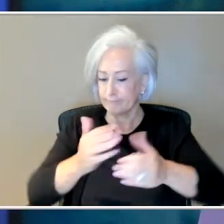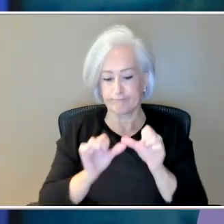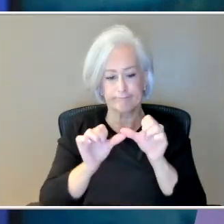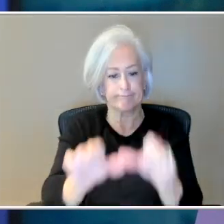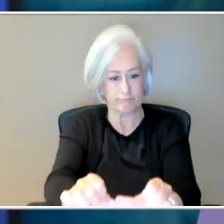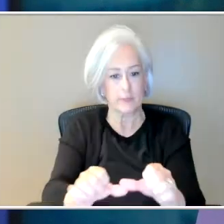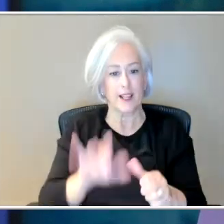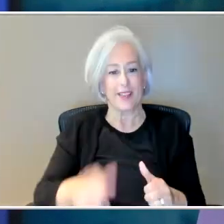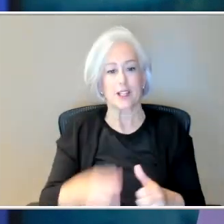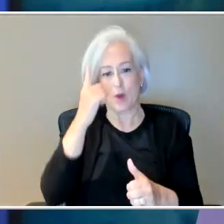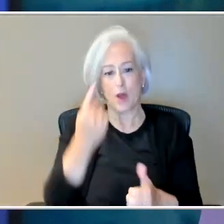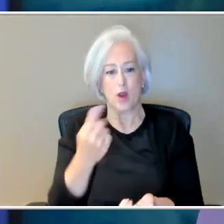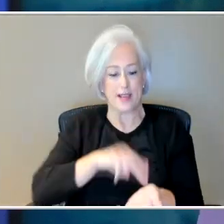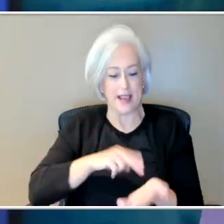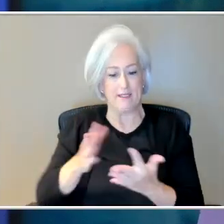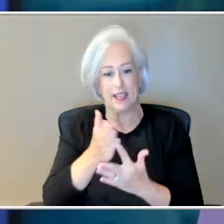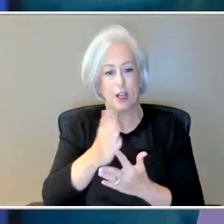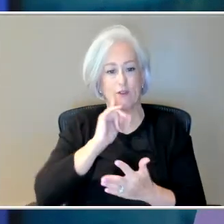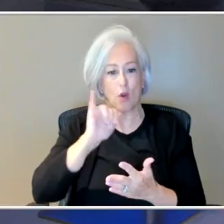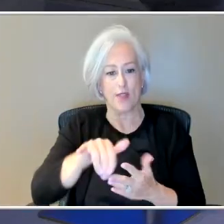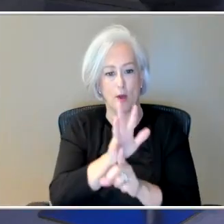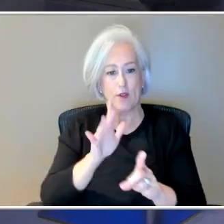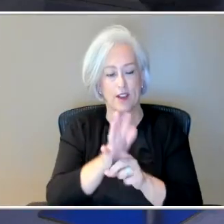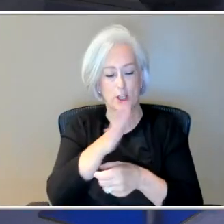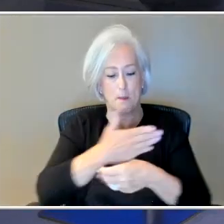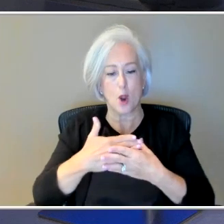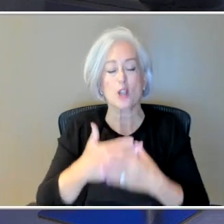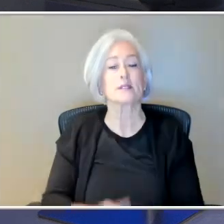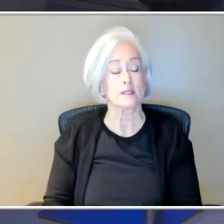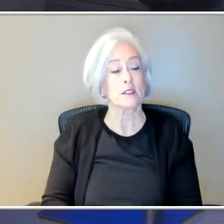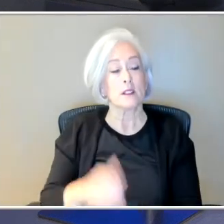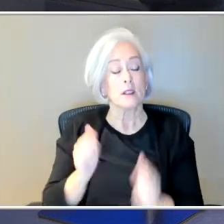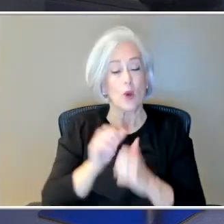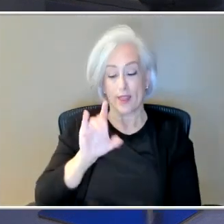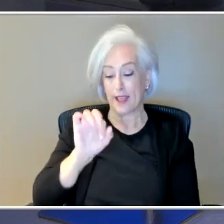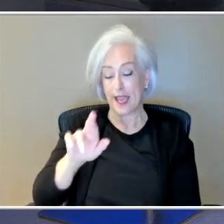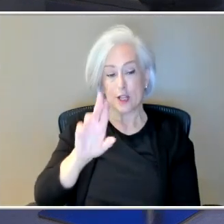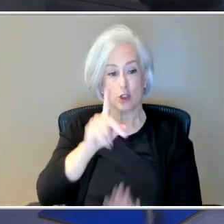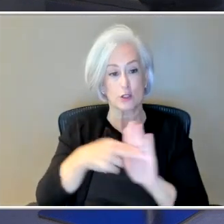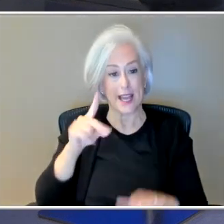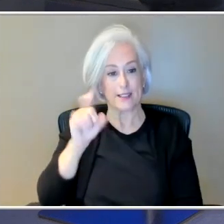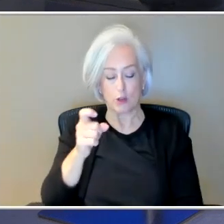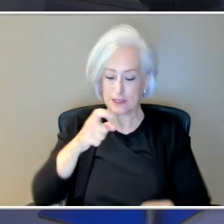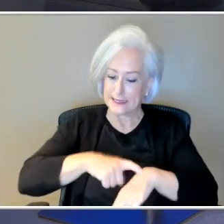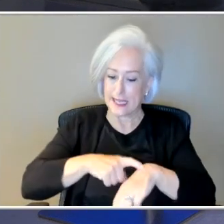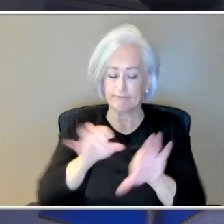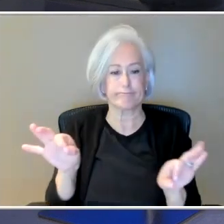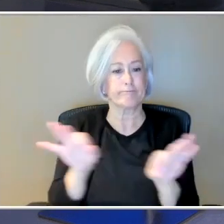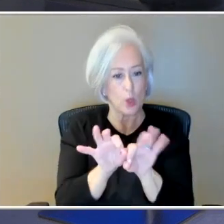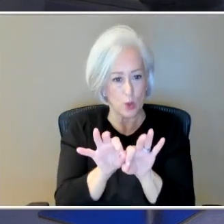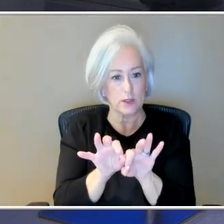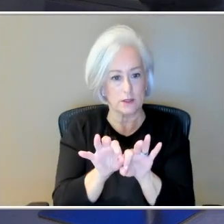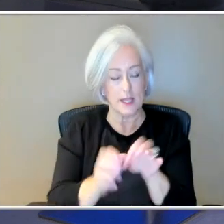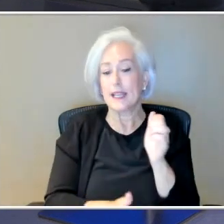one navigator for just that radiation component. And with cancer diagnosis, I mean, time is of the essence in most cases, and there can be